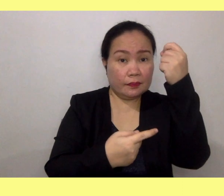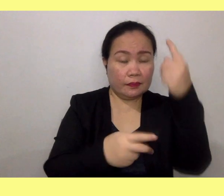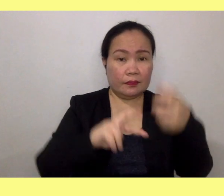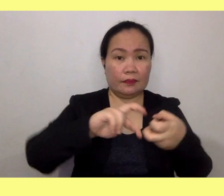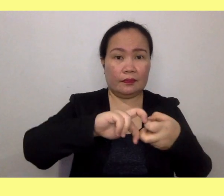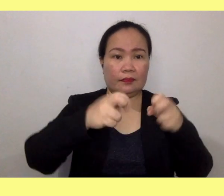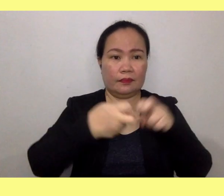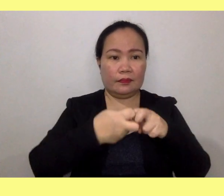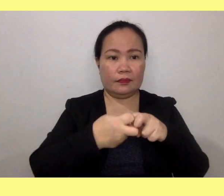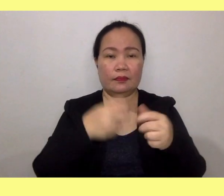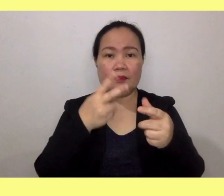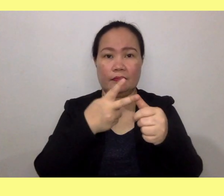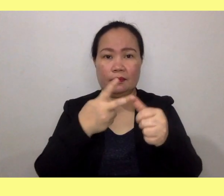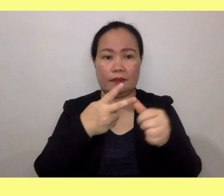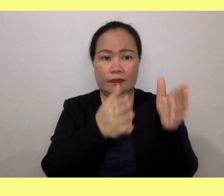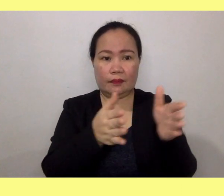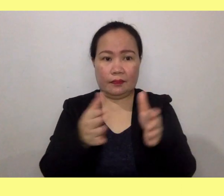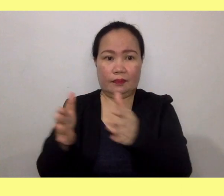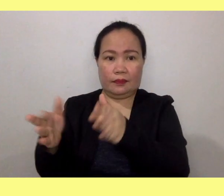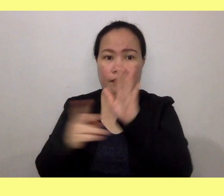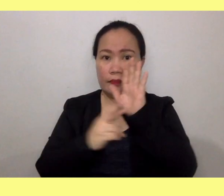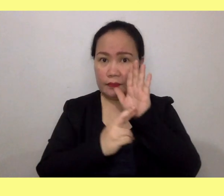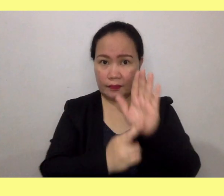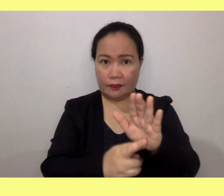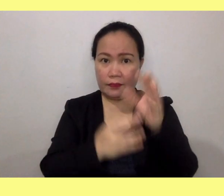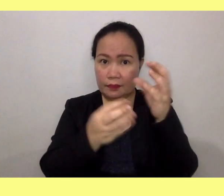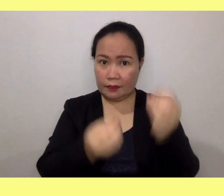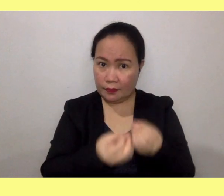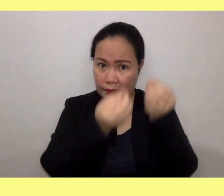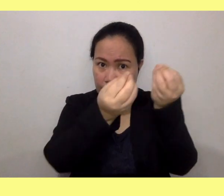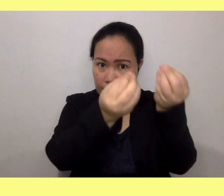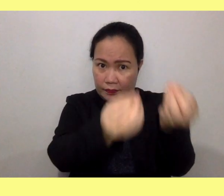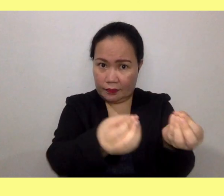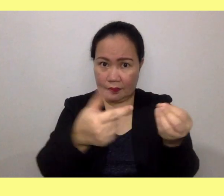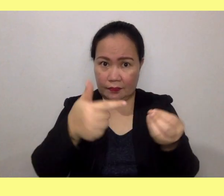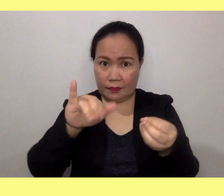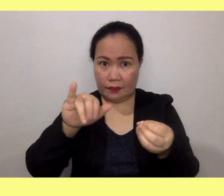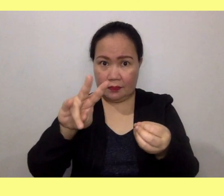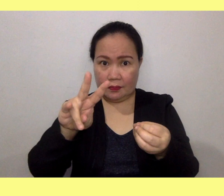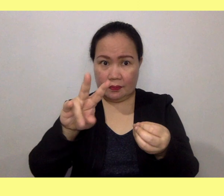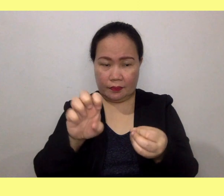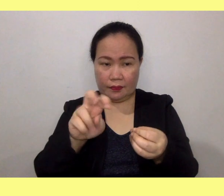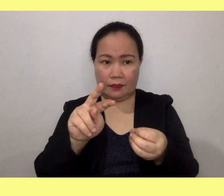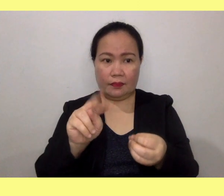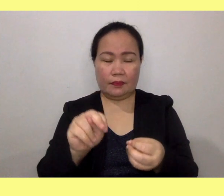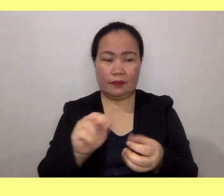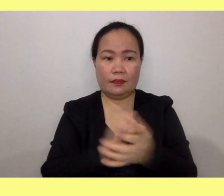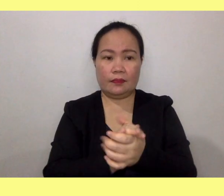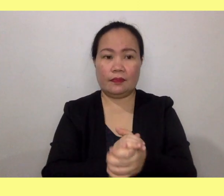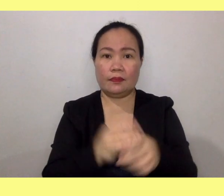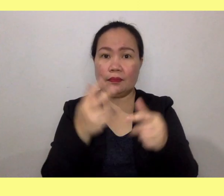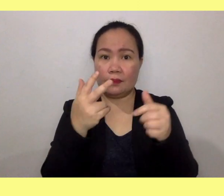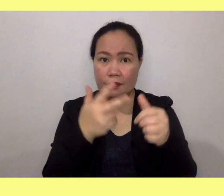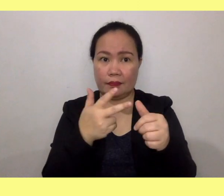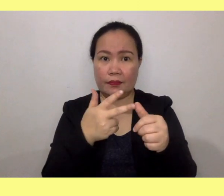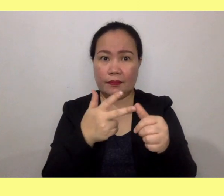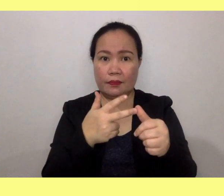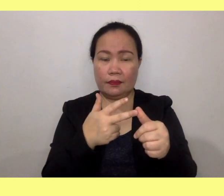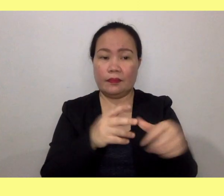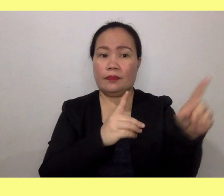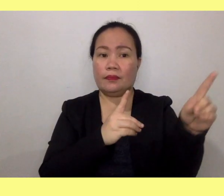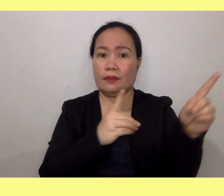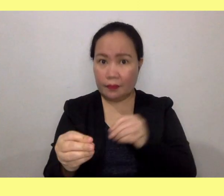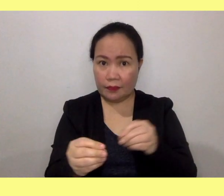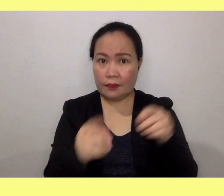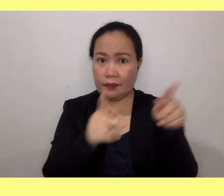is you have to plan and represent the given. Ito na yung representation. And then after representing the given, carry out the